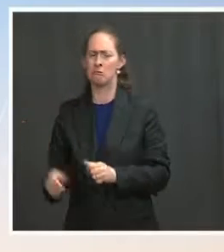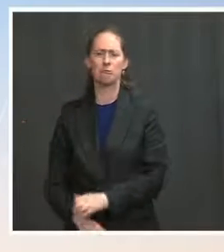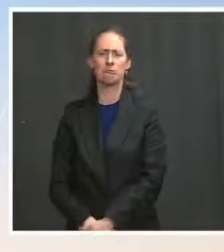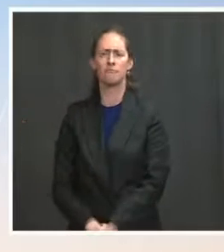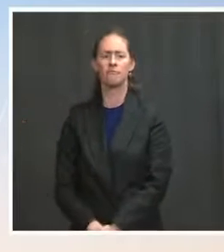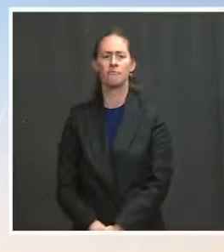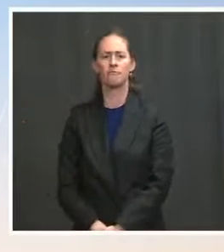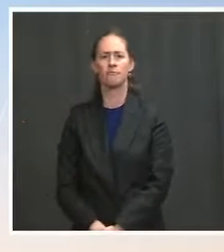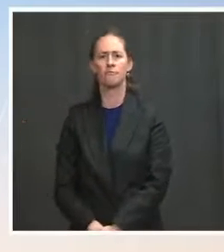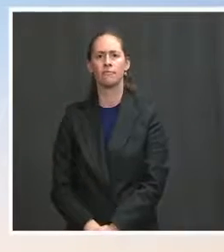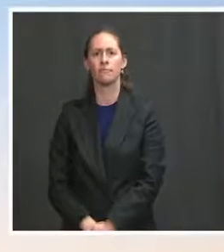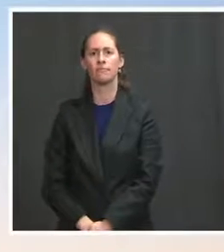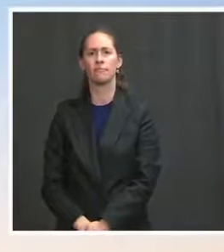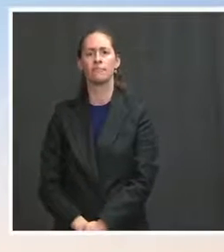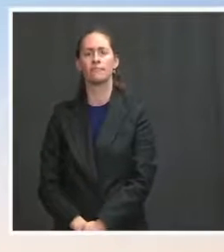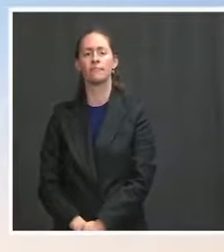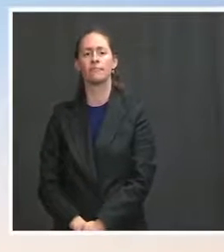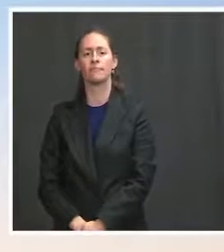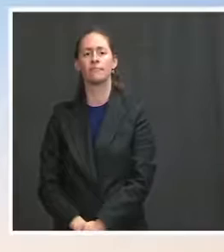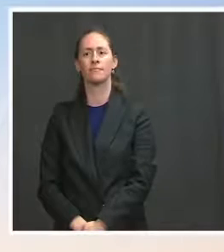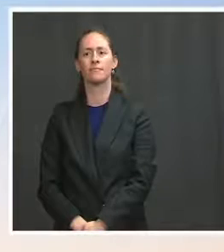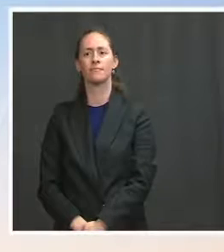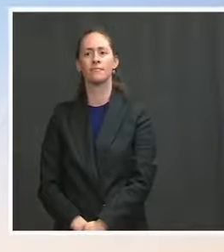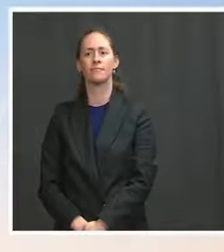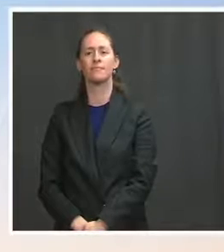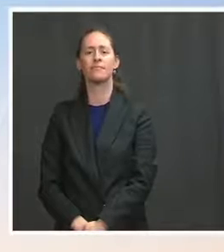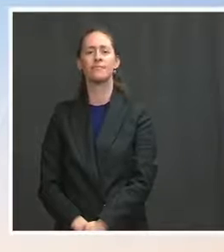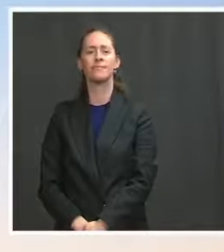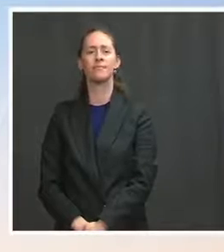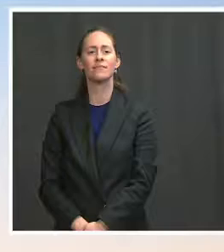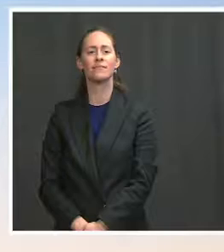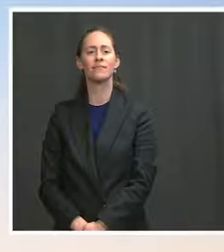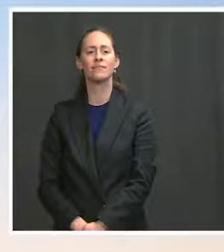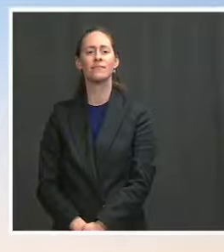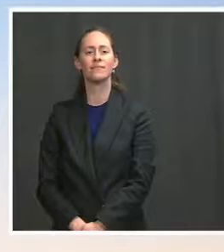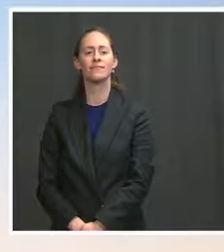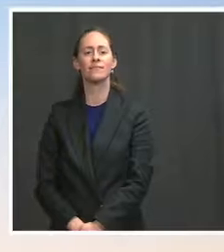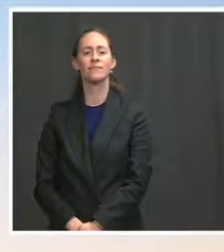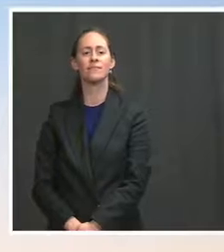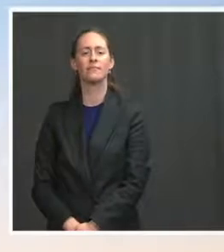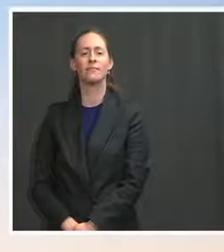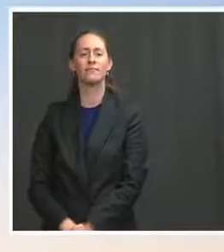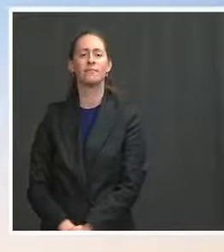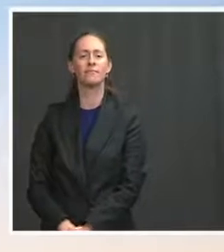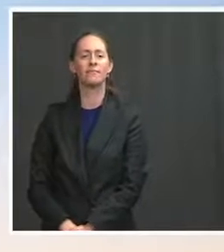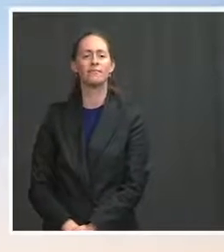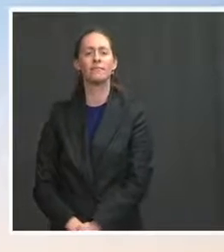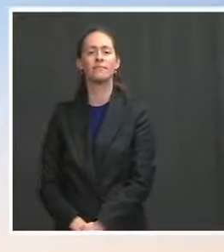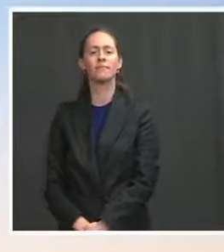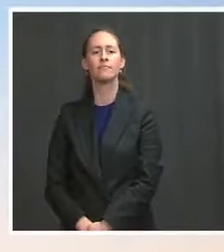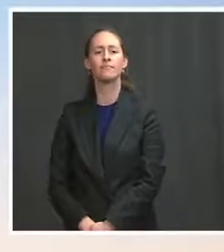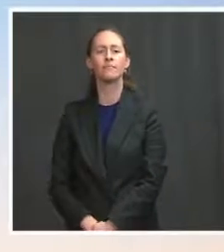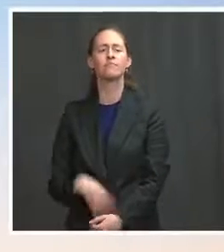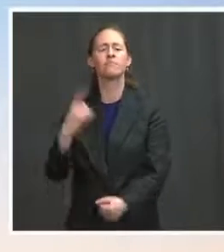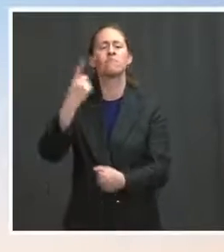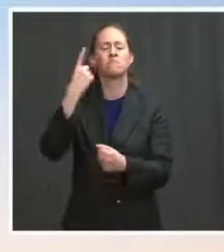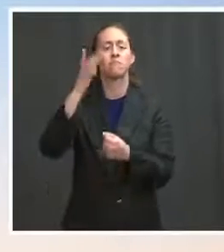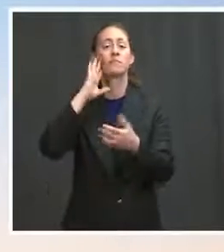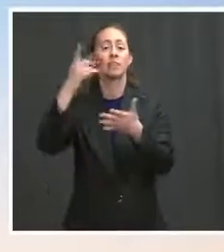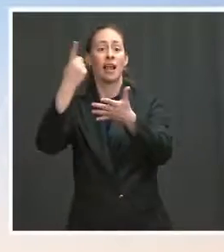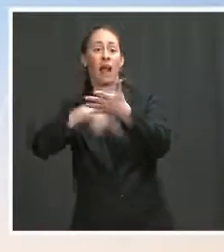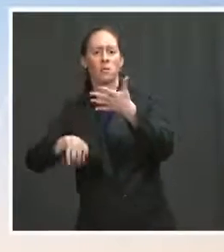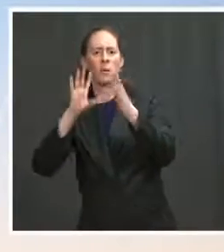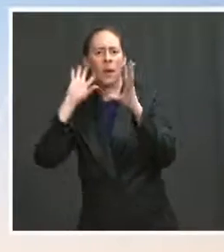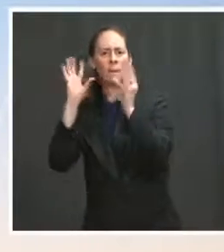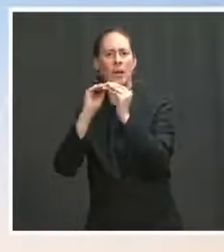and then I'll go to you right in front of me. Go ahead. On the governor's, the meeting with Western governors next week, can you tell us anything about which governors